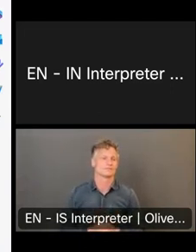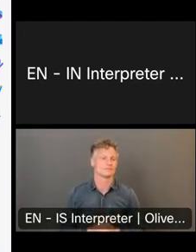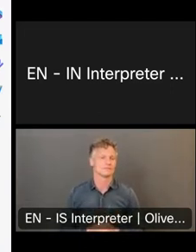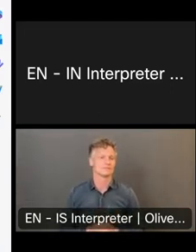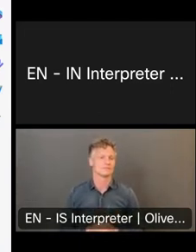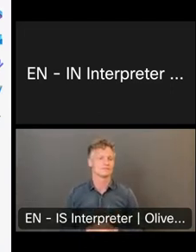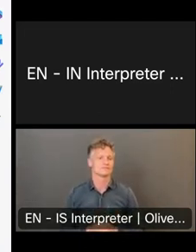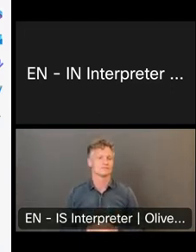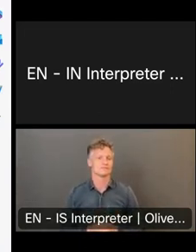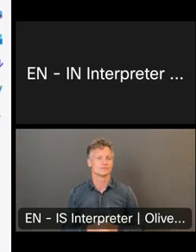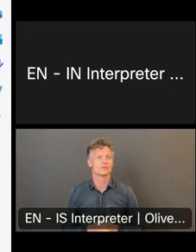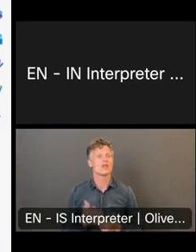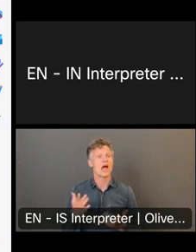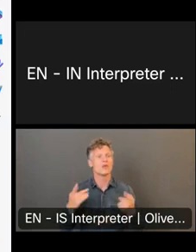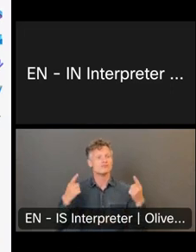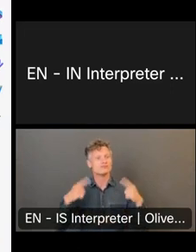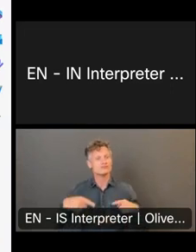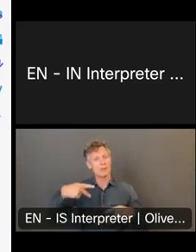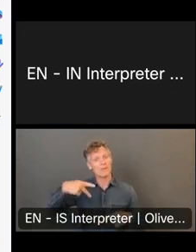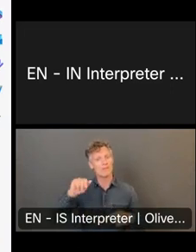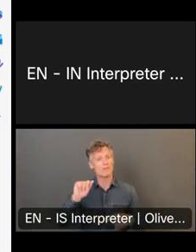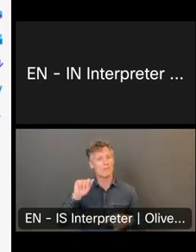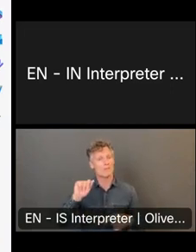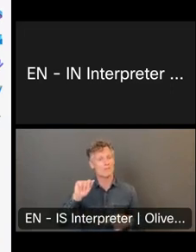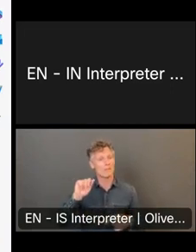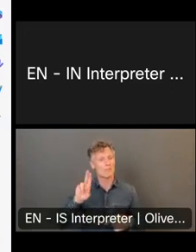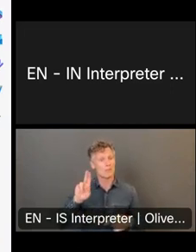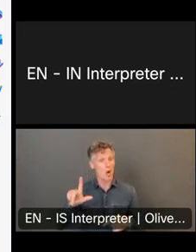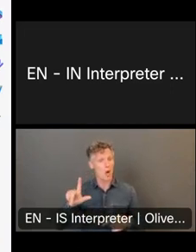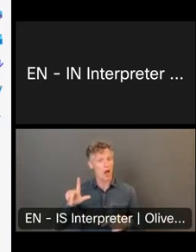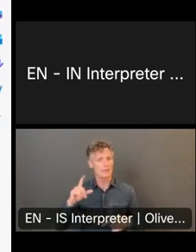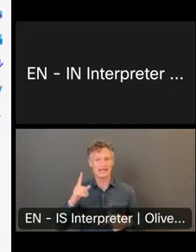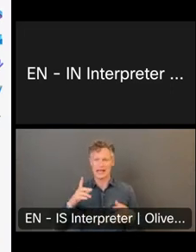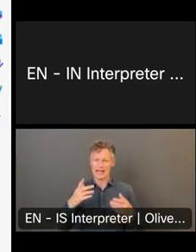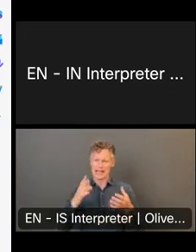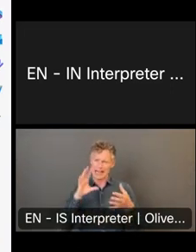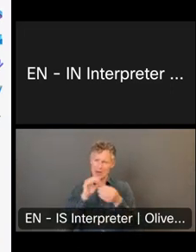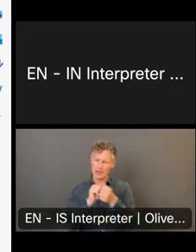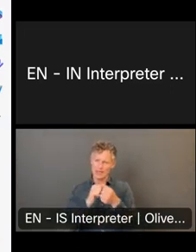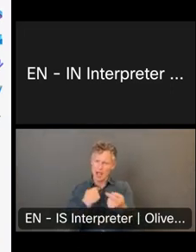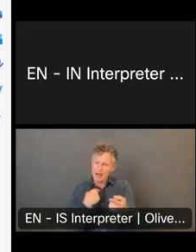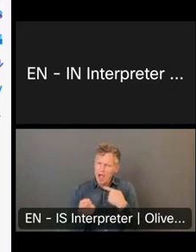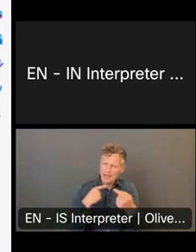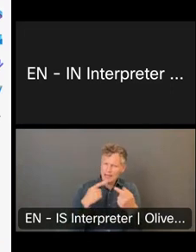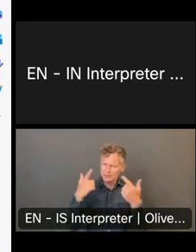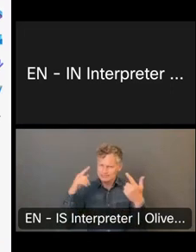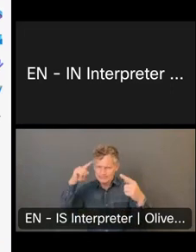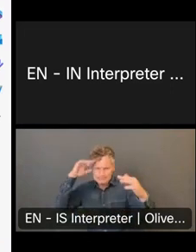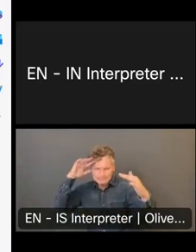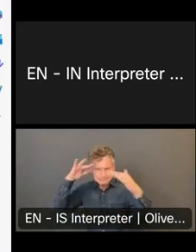or common ground, familiar concepts to pragmaticians, in encouraging or constraining the hearer's